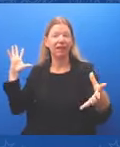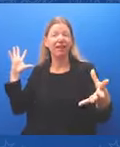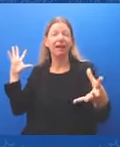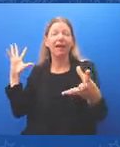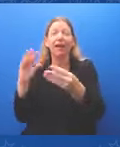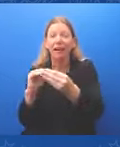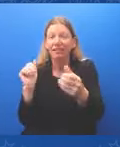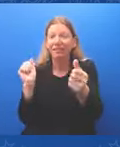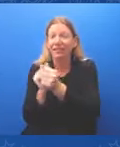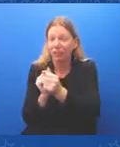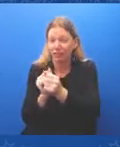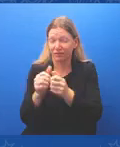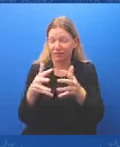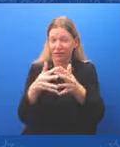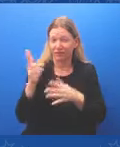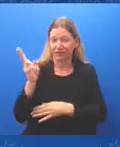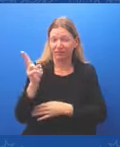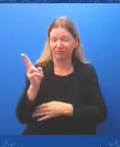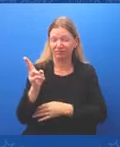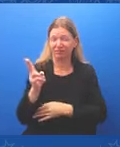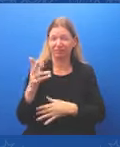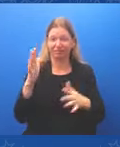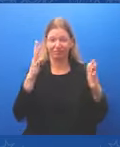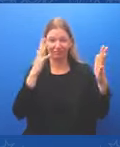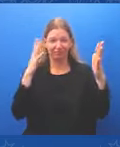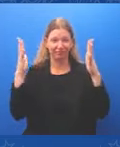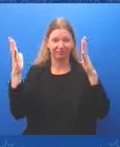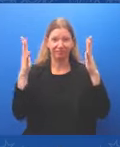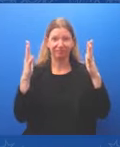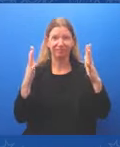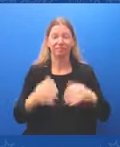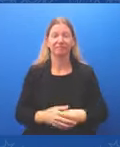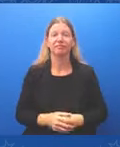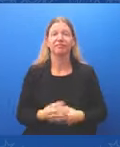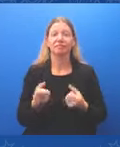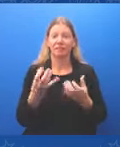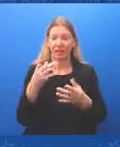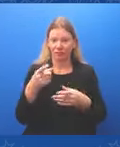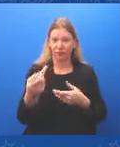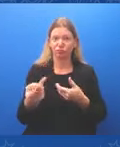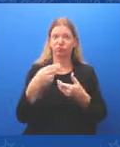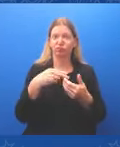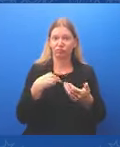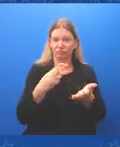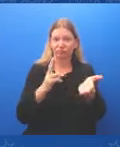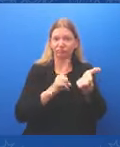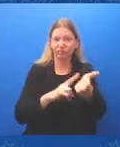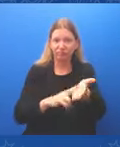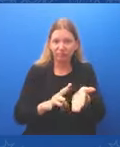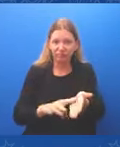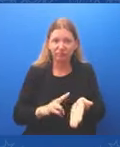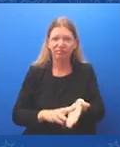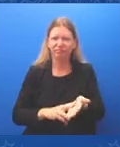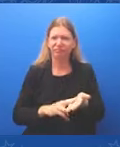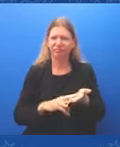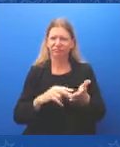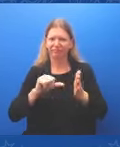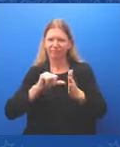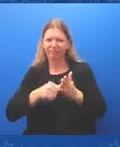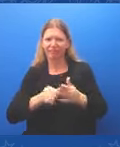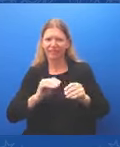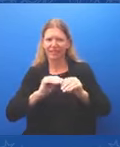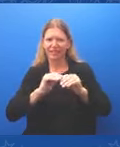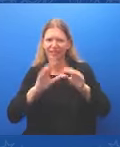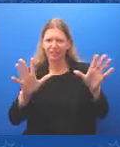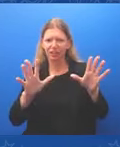Many of you joined me to bill signing from making it clear that interracial marriage and same-sex marriages are protected, period. Making